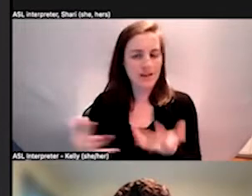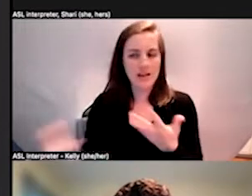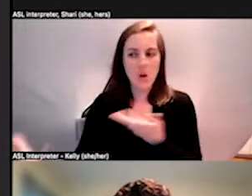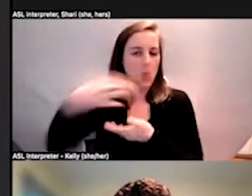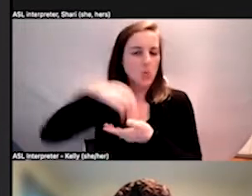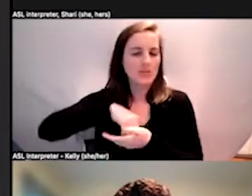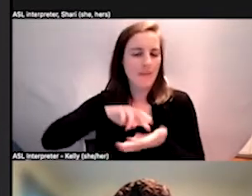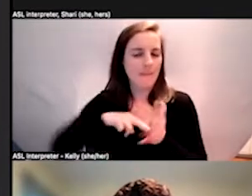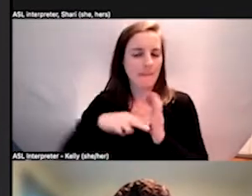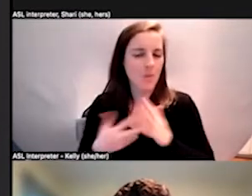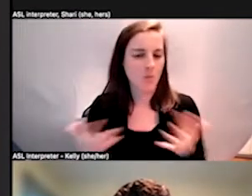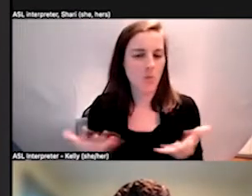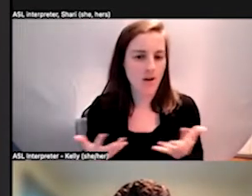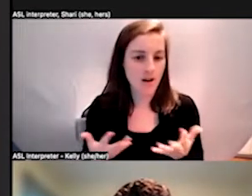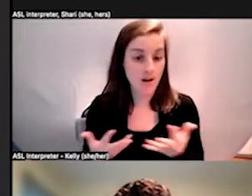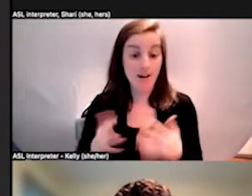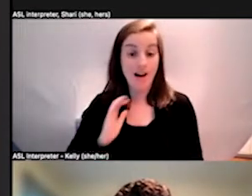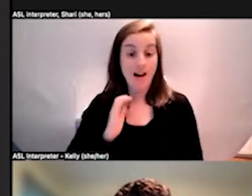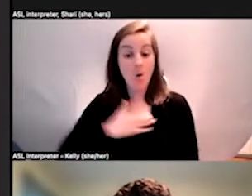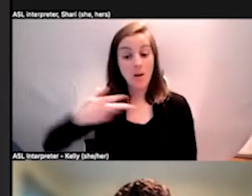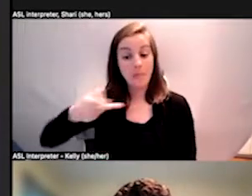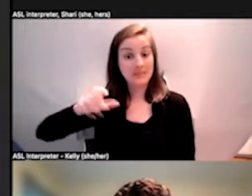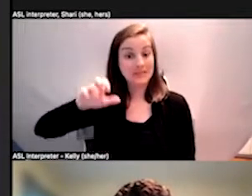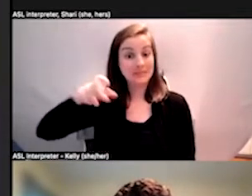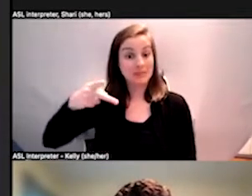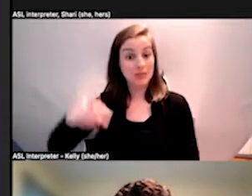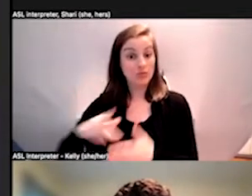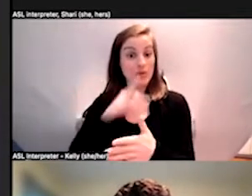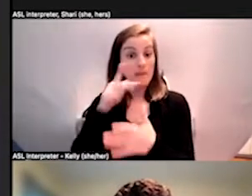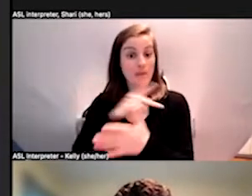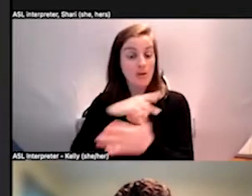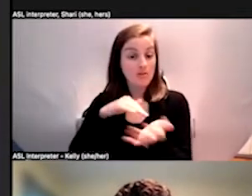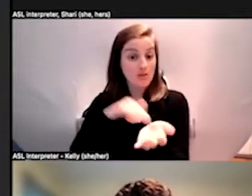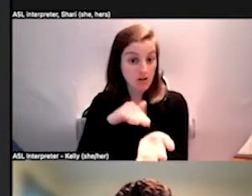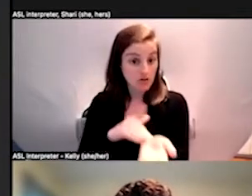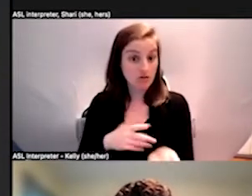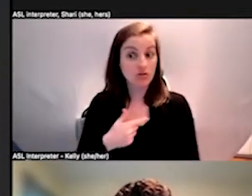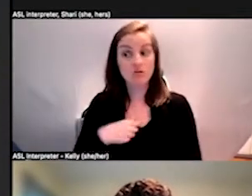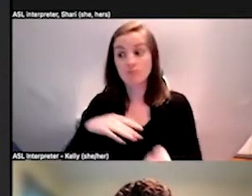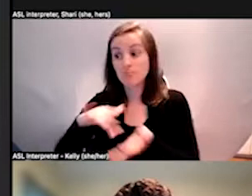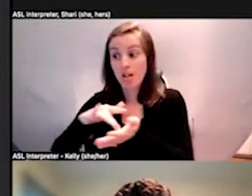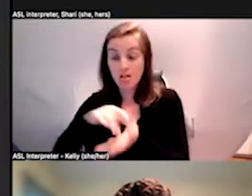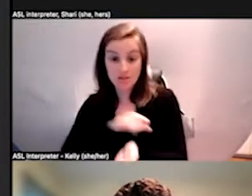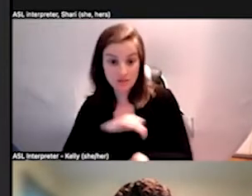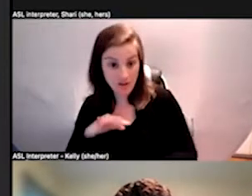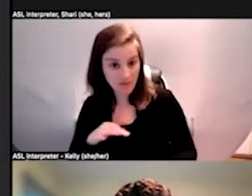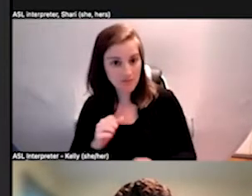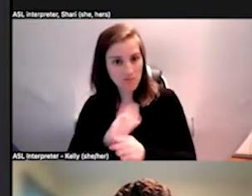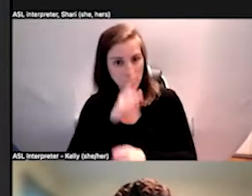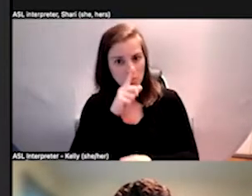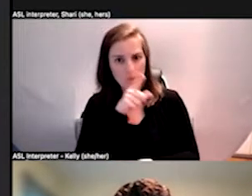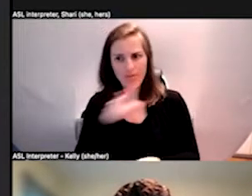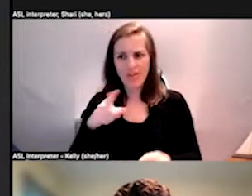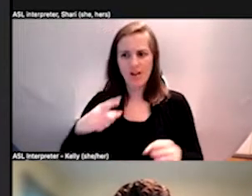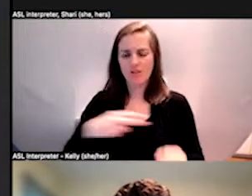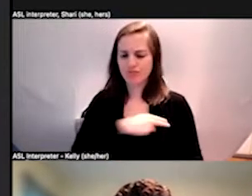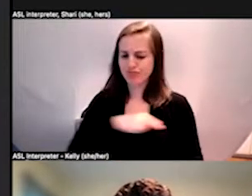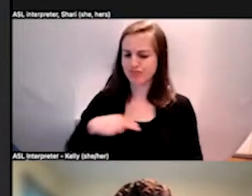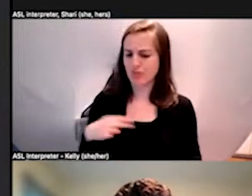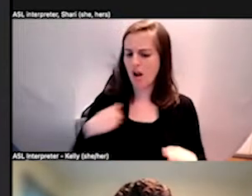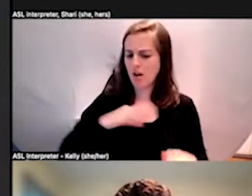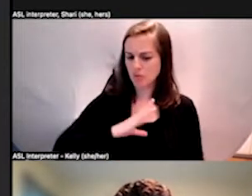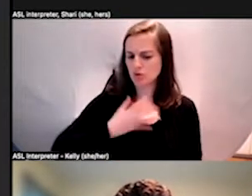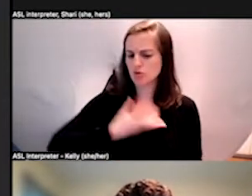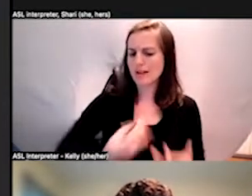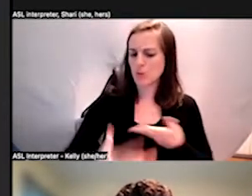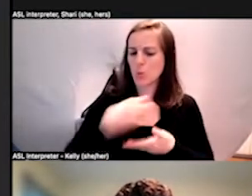our primary care providers and medical personnel accountable to being trans knowledgeable and trans inclusive in